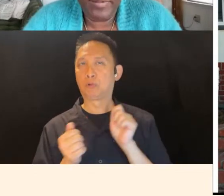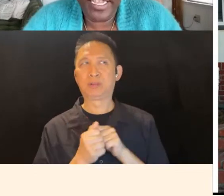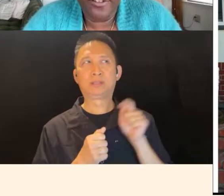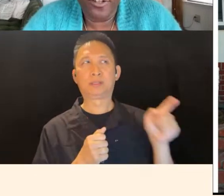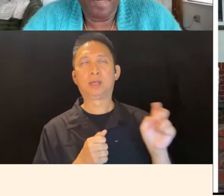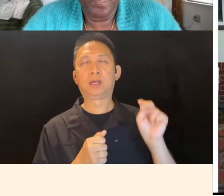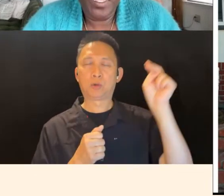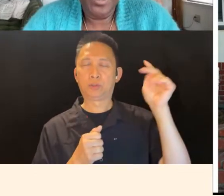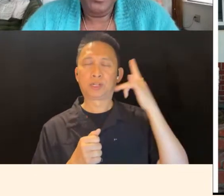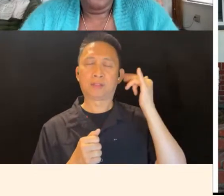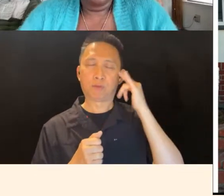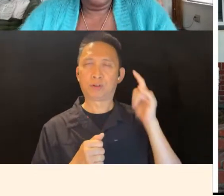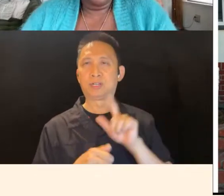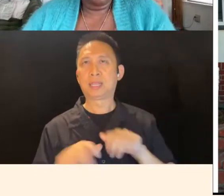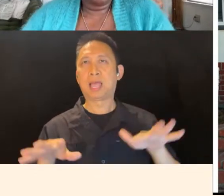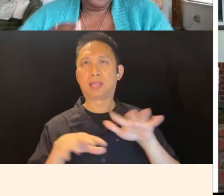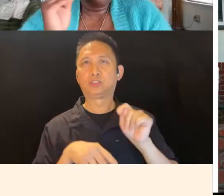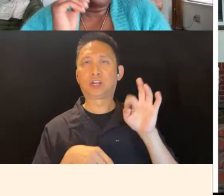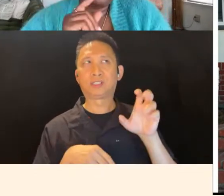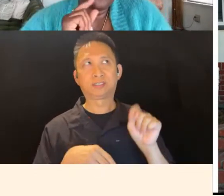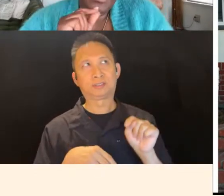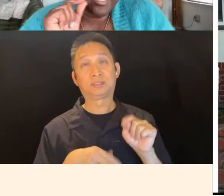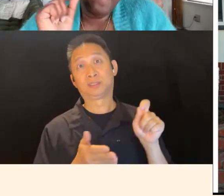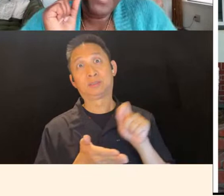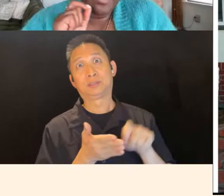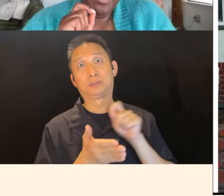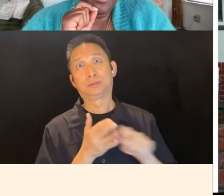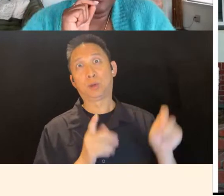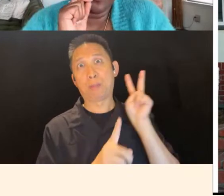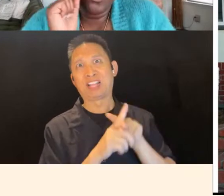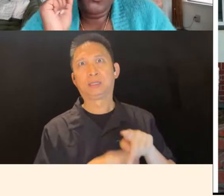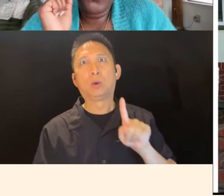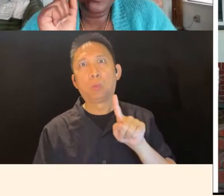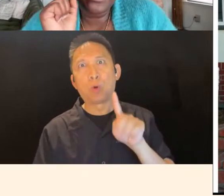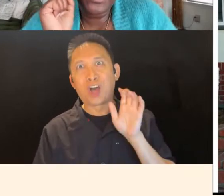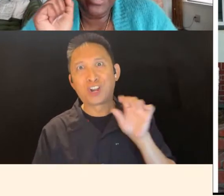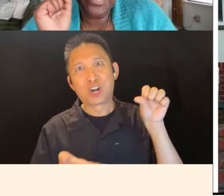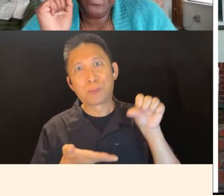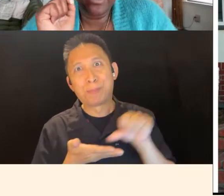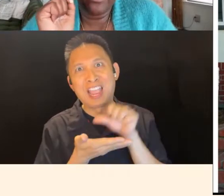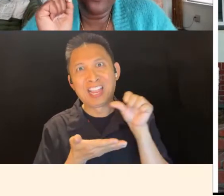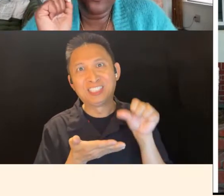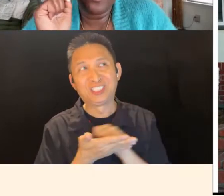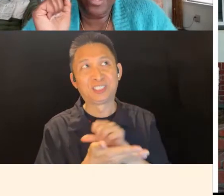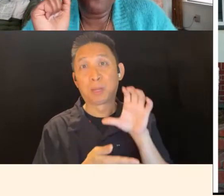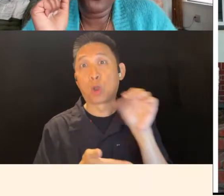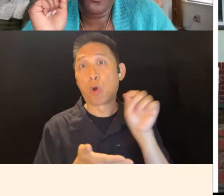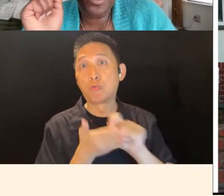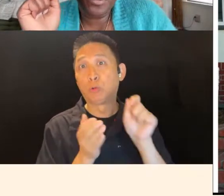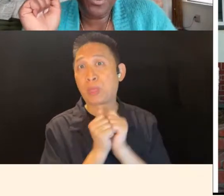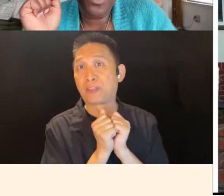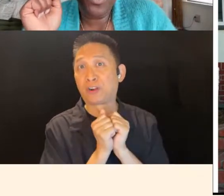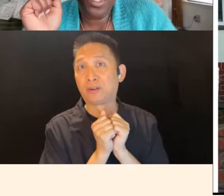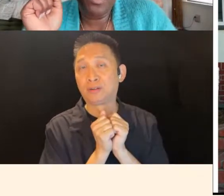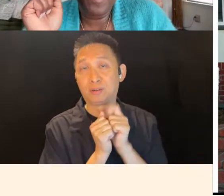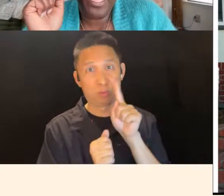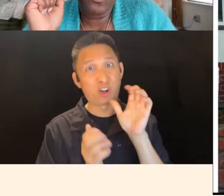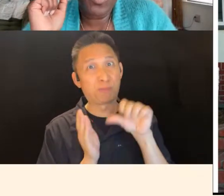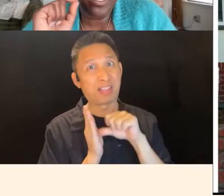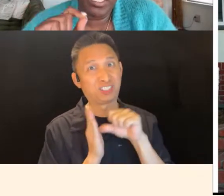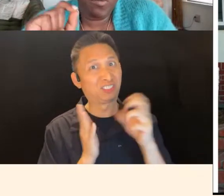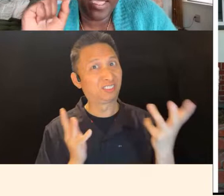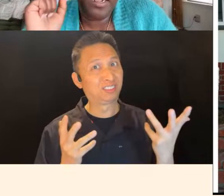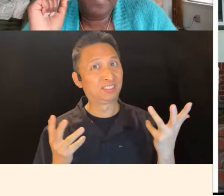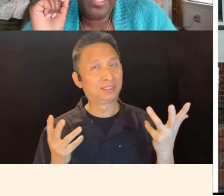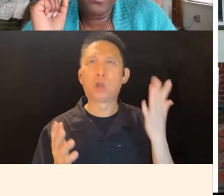100-page application. Now, I mentioned that because one of the key things that was critical as